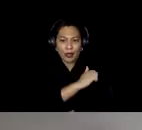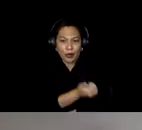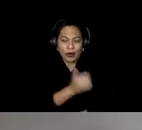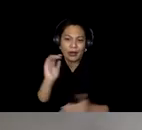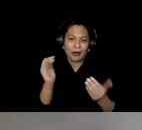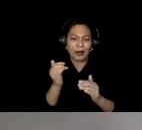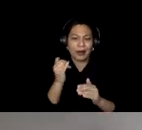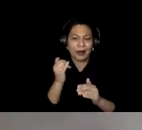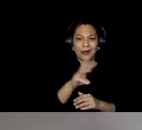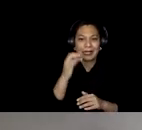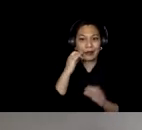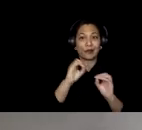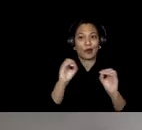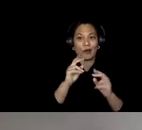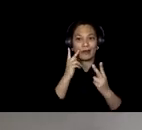visit.